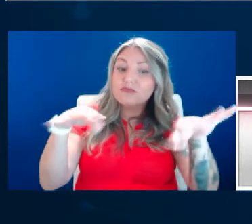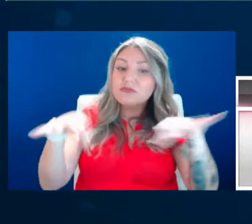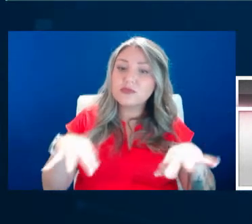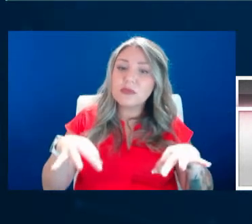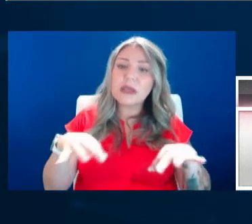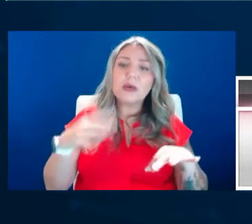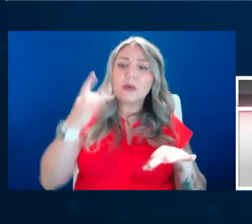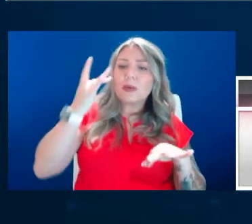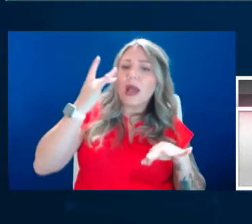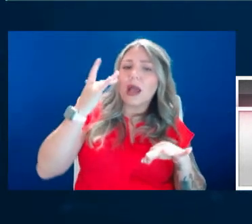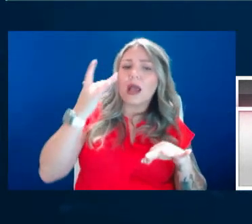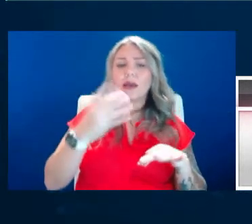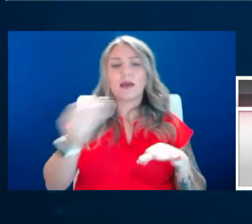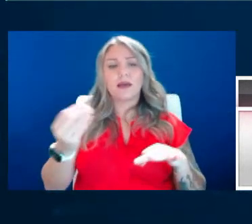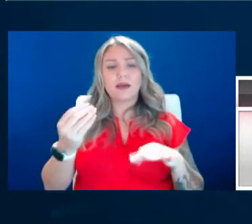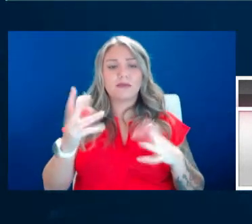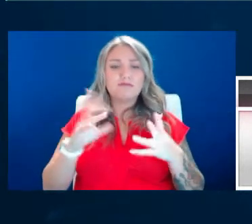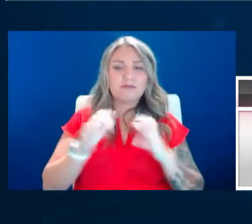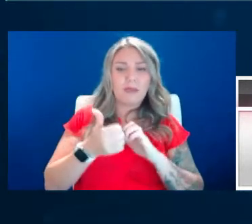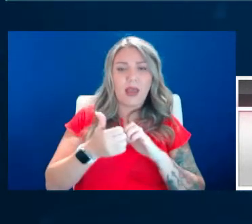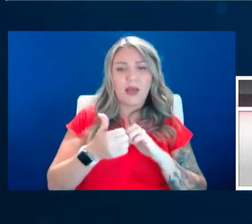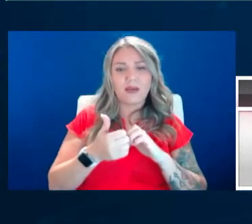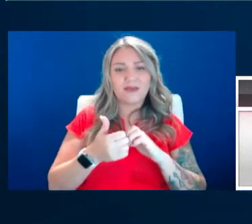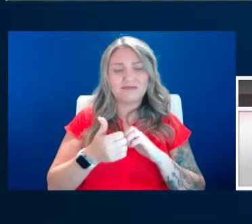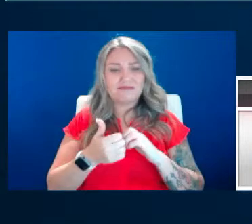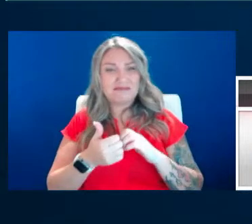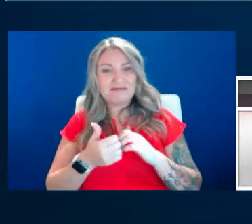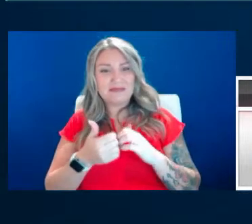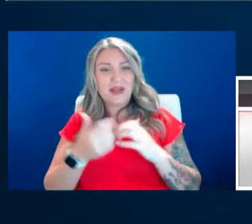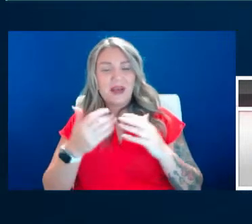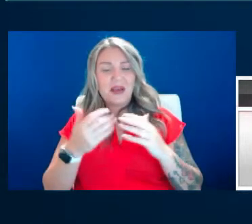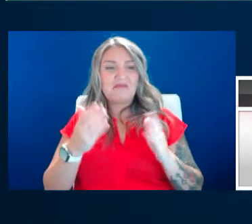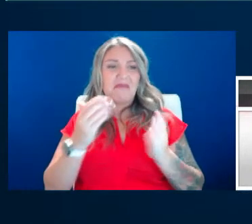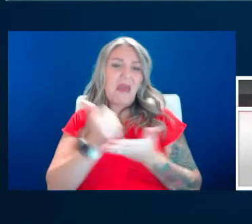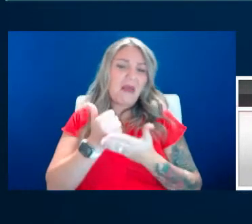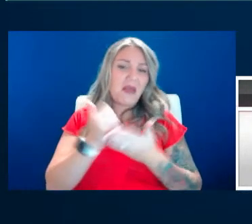Jensen, and just how this gives you hope.